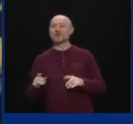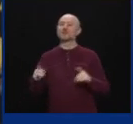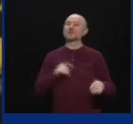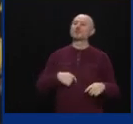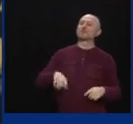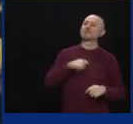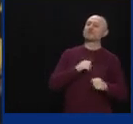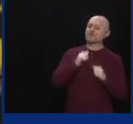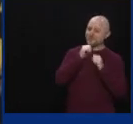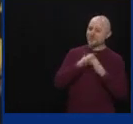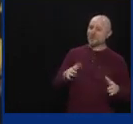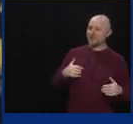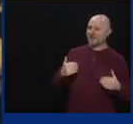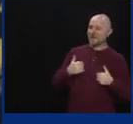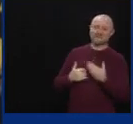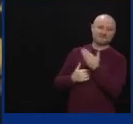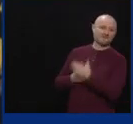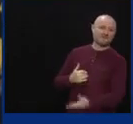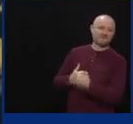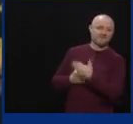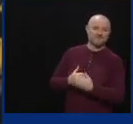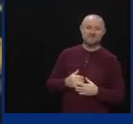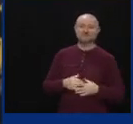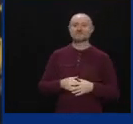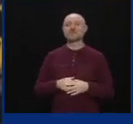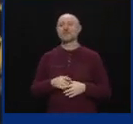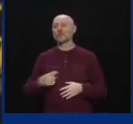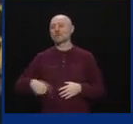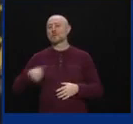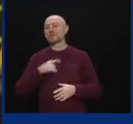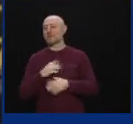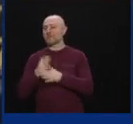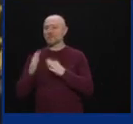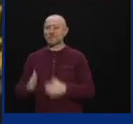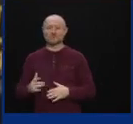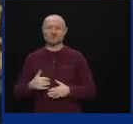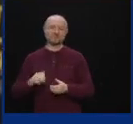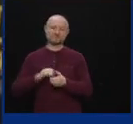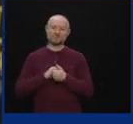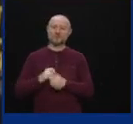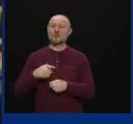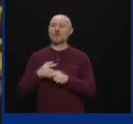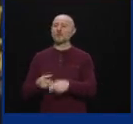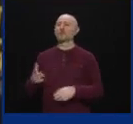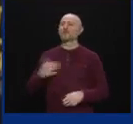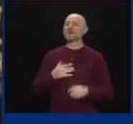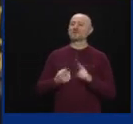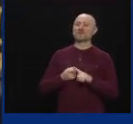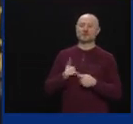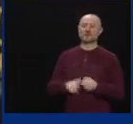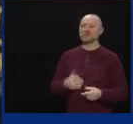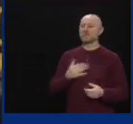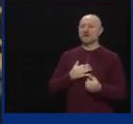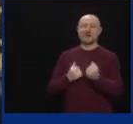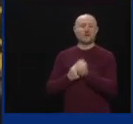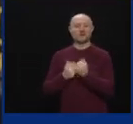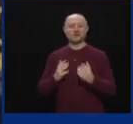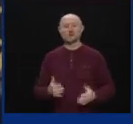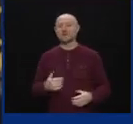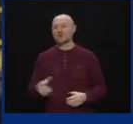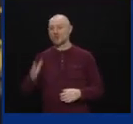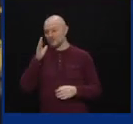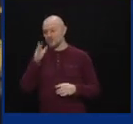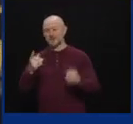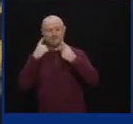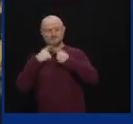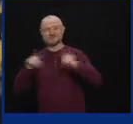have with this administration in Washington. And those are the partners that I call my friends, my allies, and we will get through this